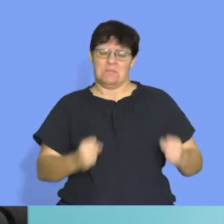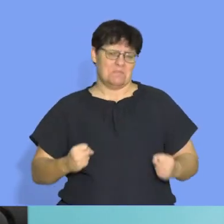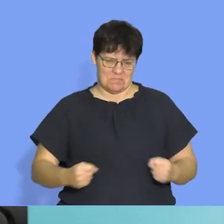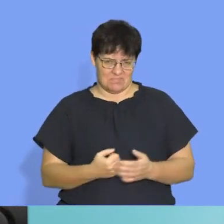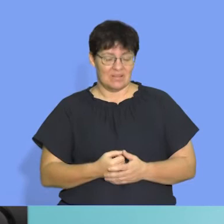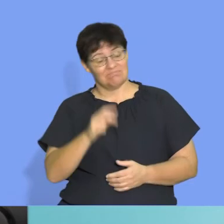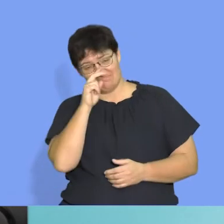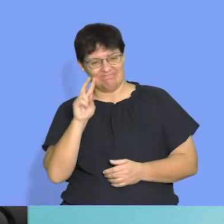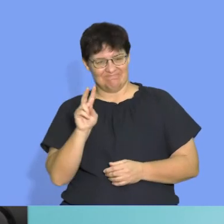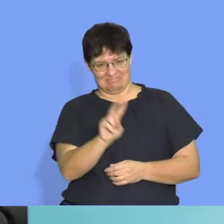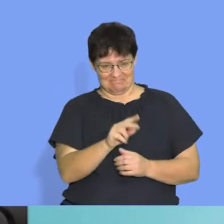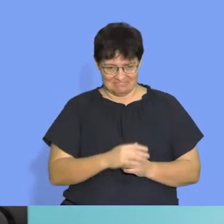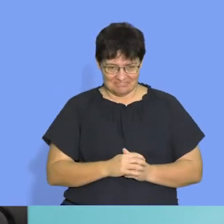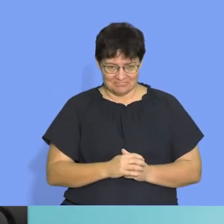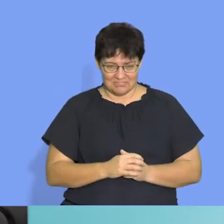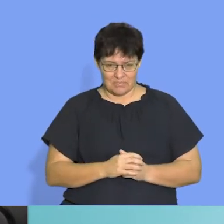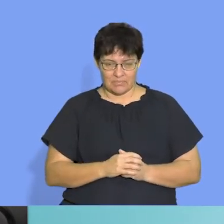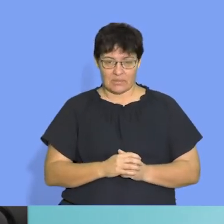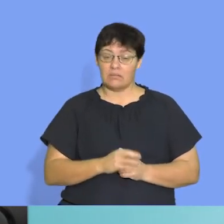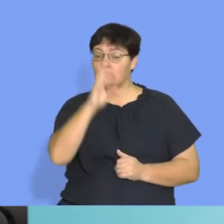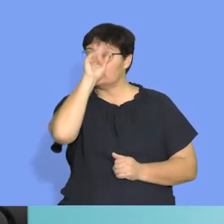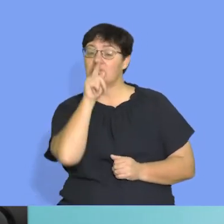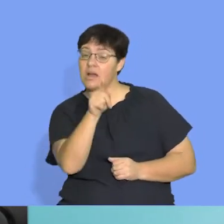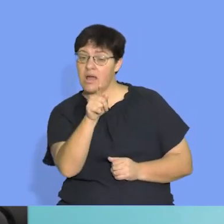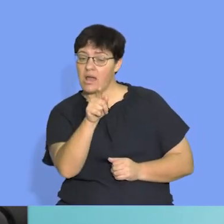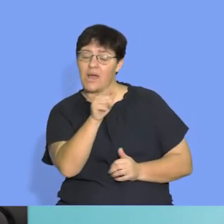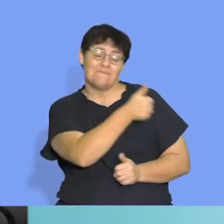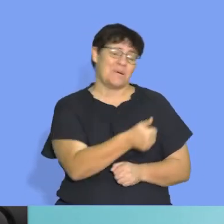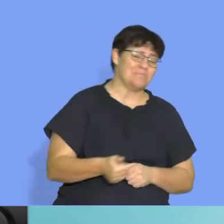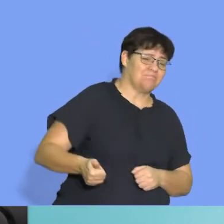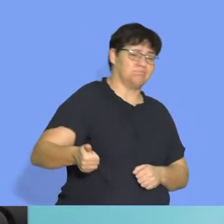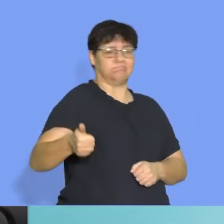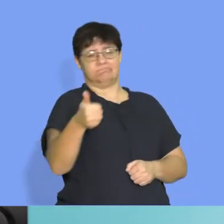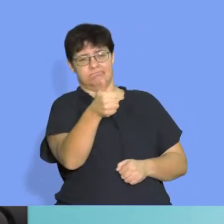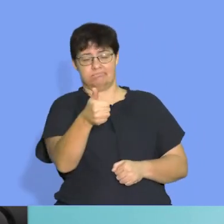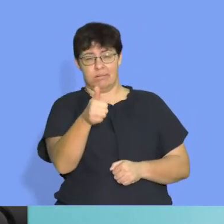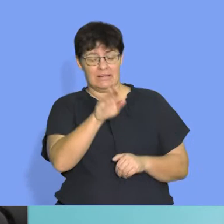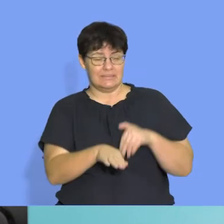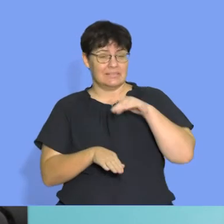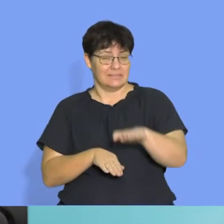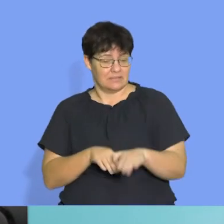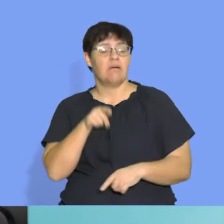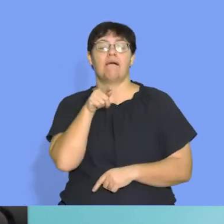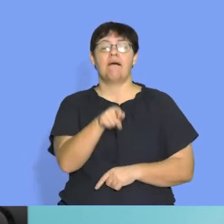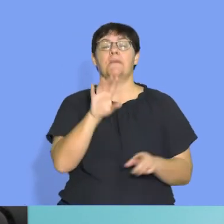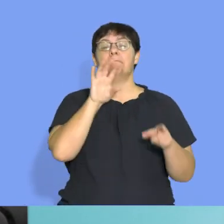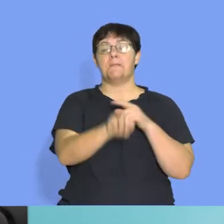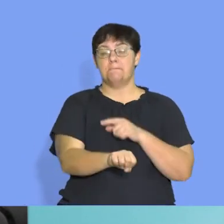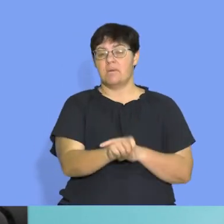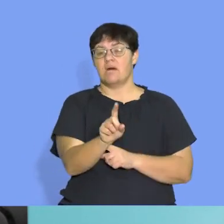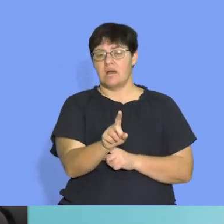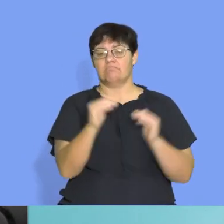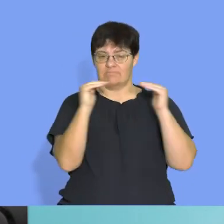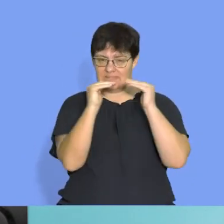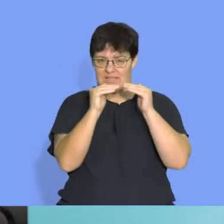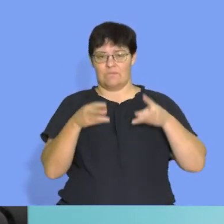let's just have a look at them. Remember, my main step, my very first step one, is to make sure it is in